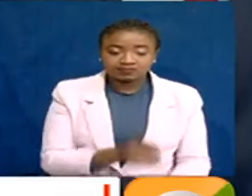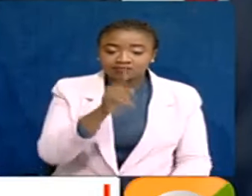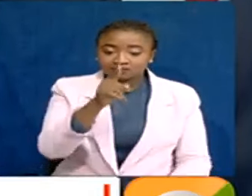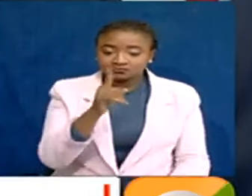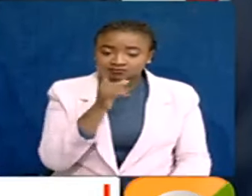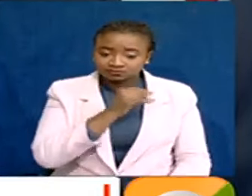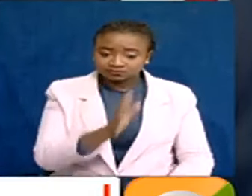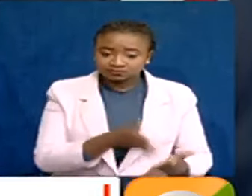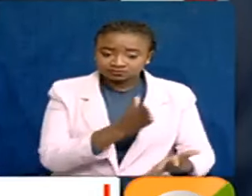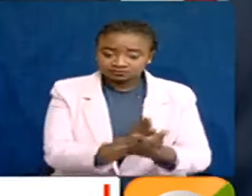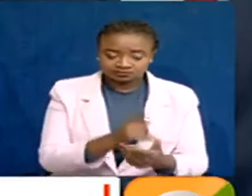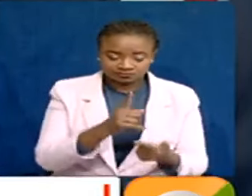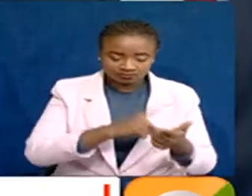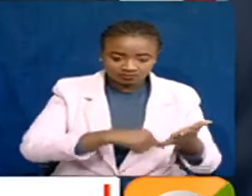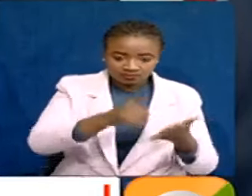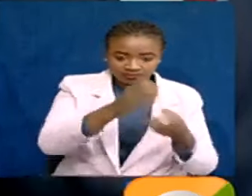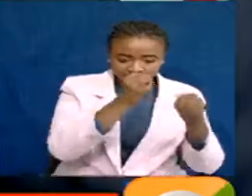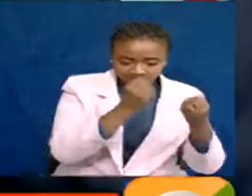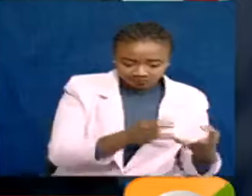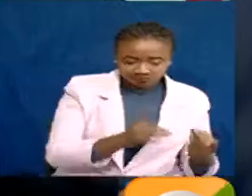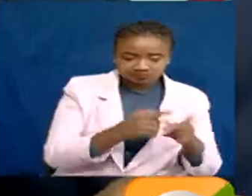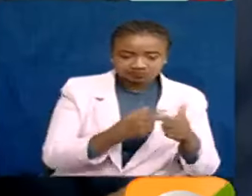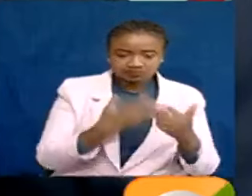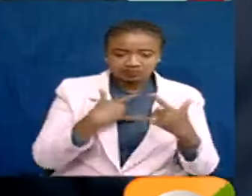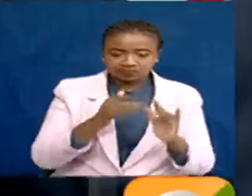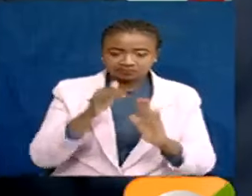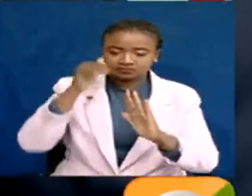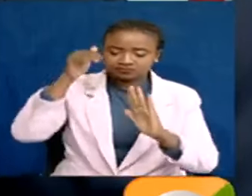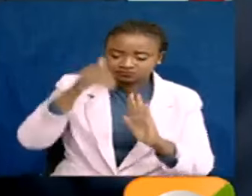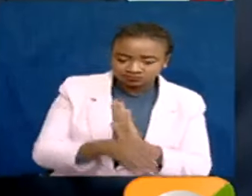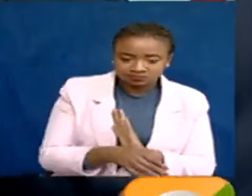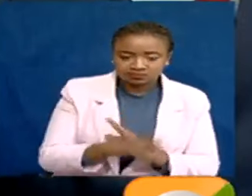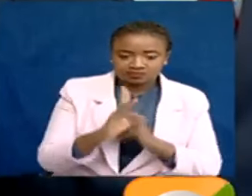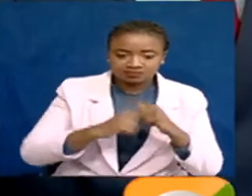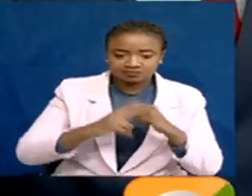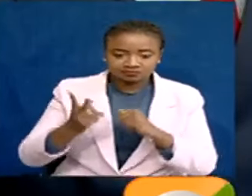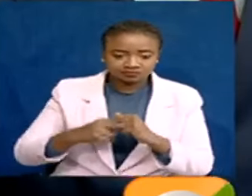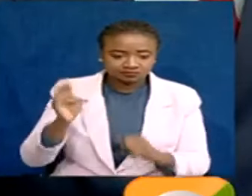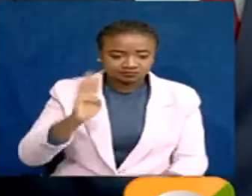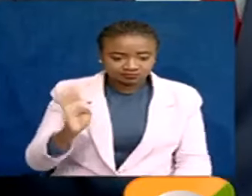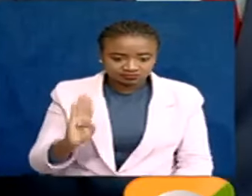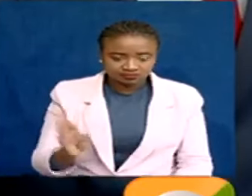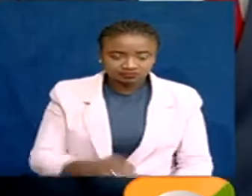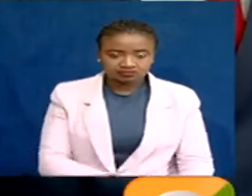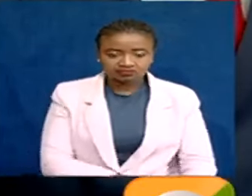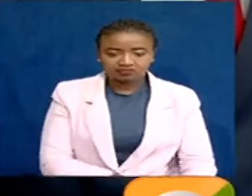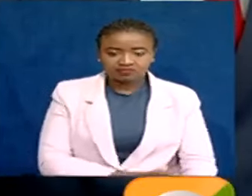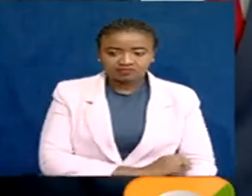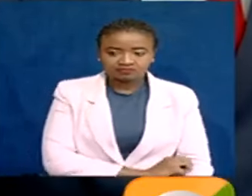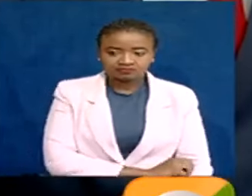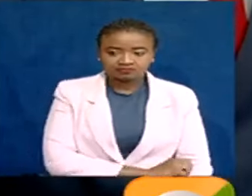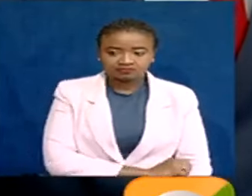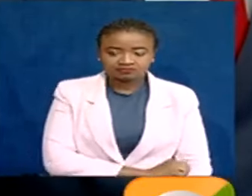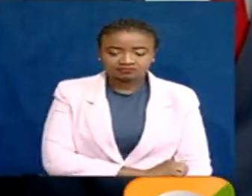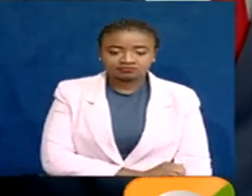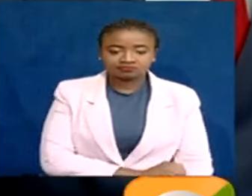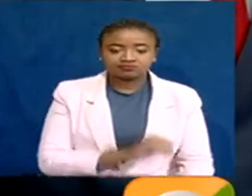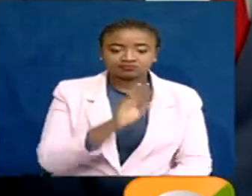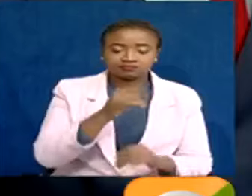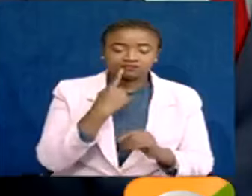approved, and then there was such that huge depreciation, again 77 billion out of 311